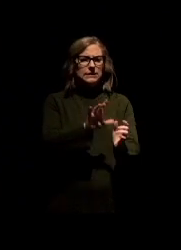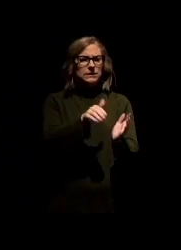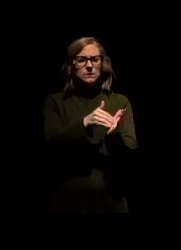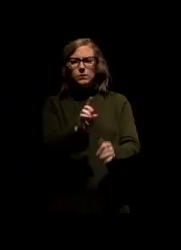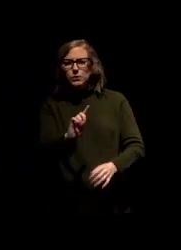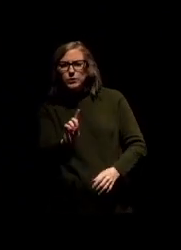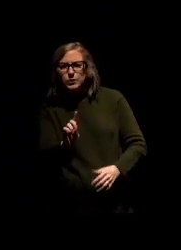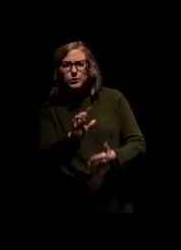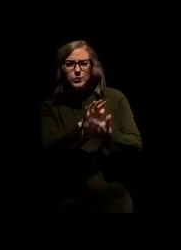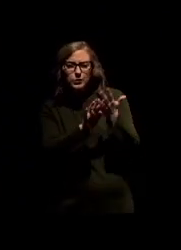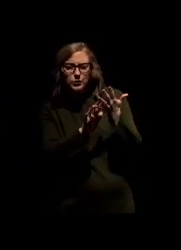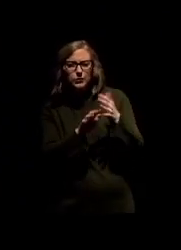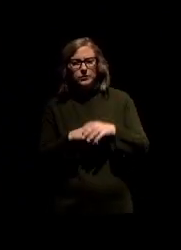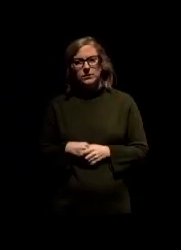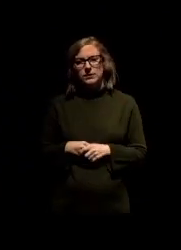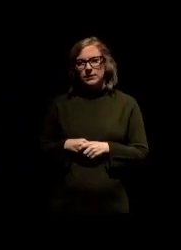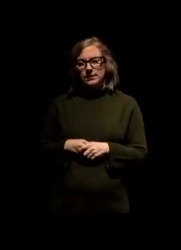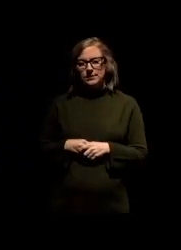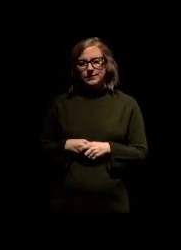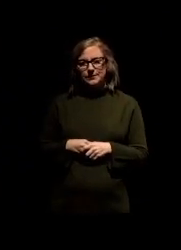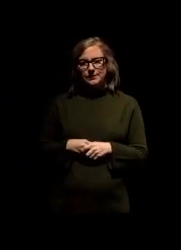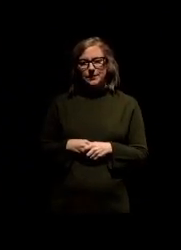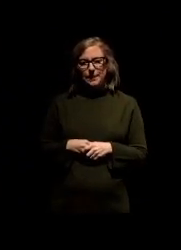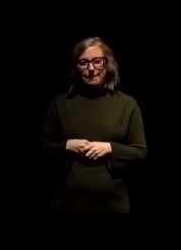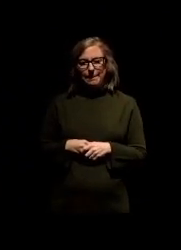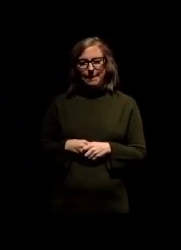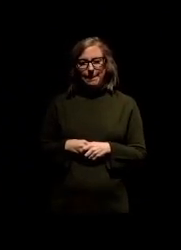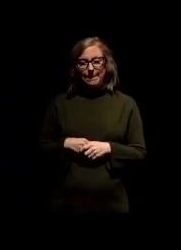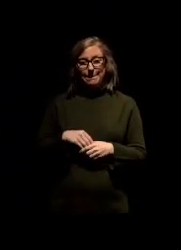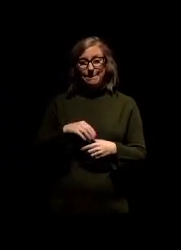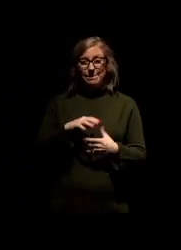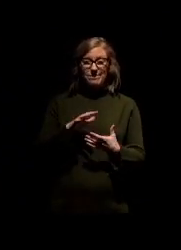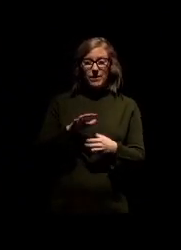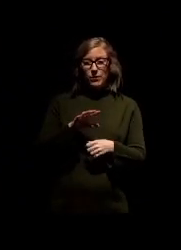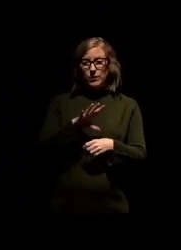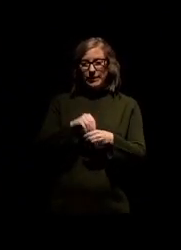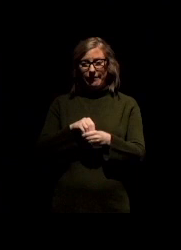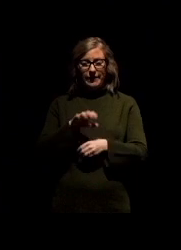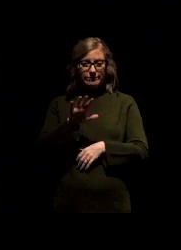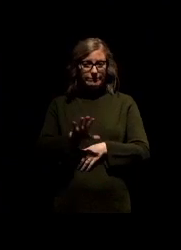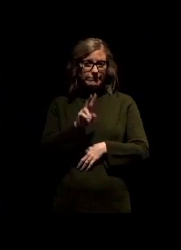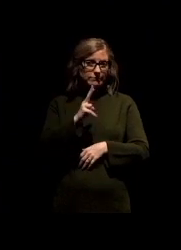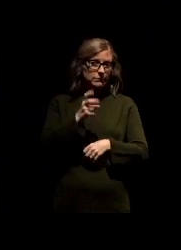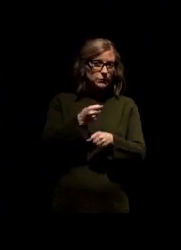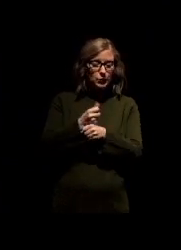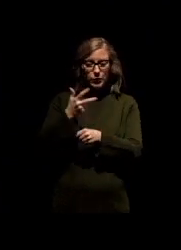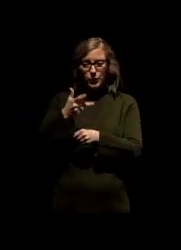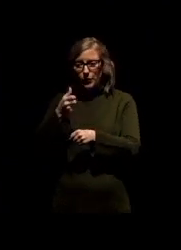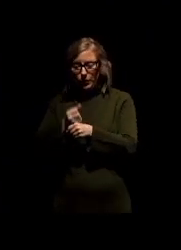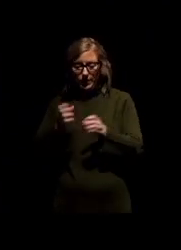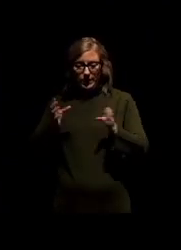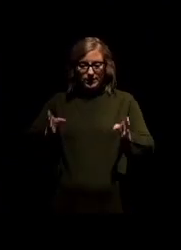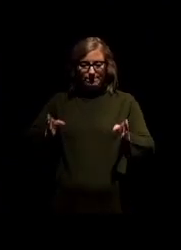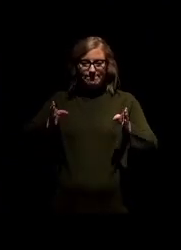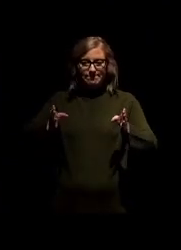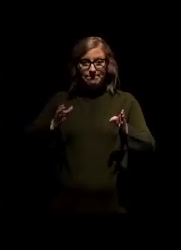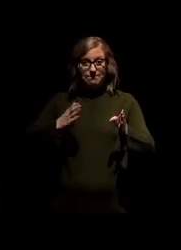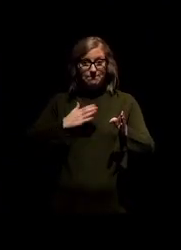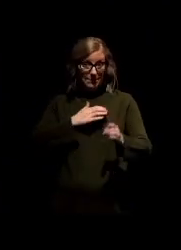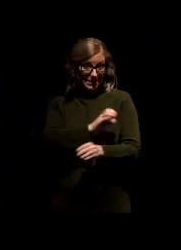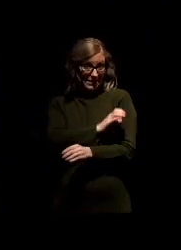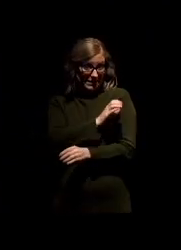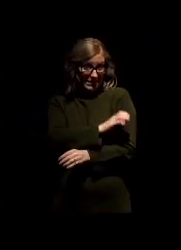things. Within that system and within that 2-year or 3-year period, NAC, my clinic, we had to